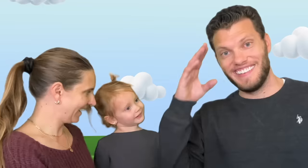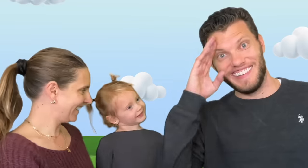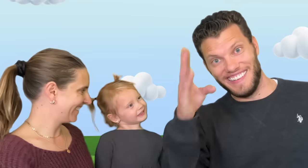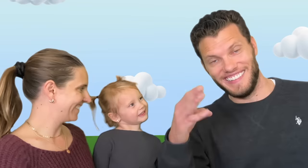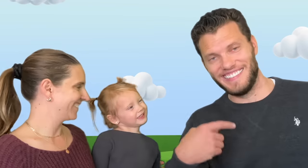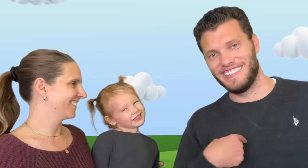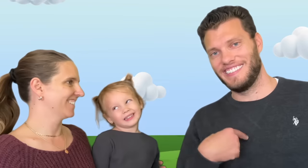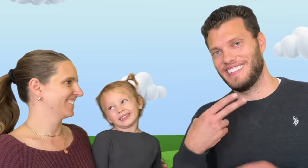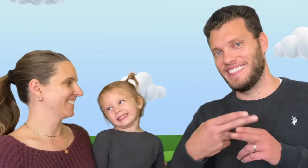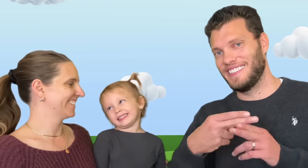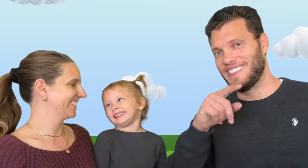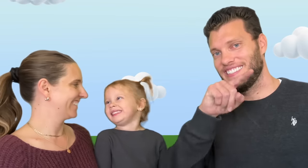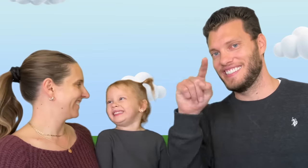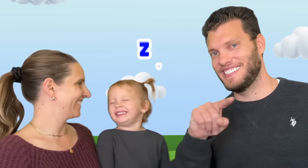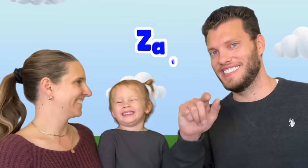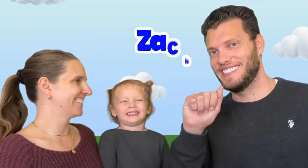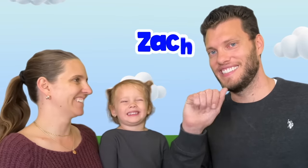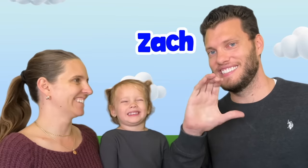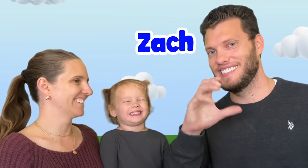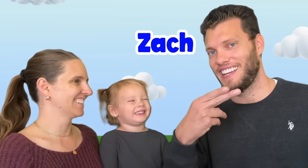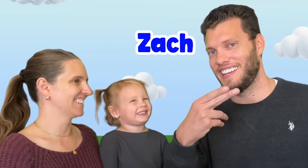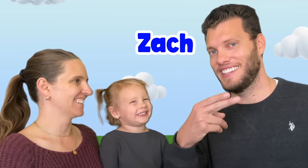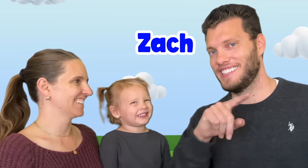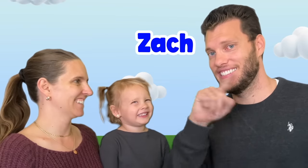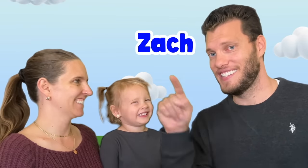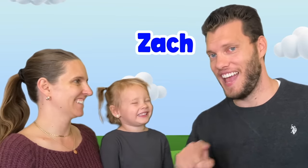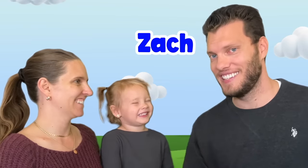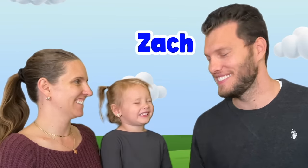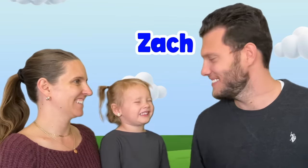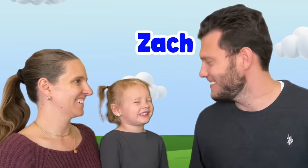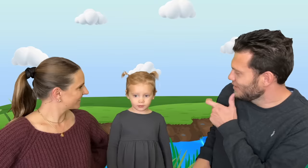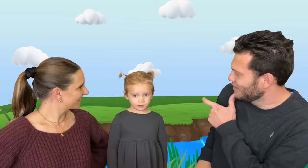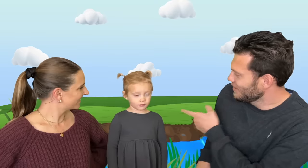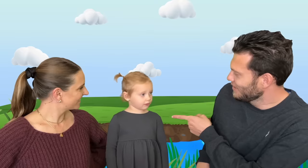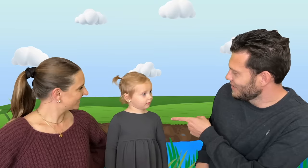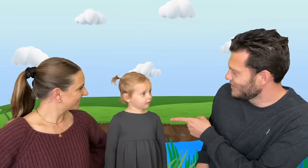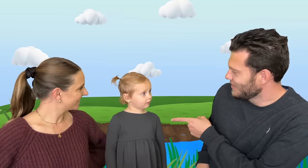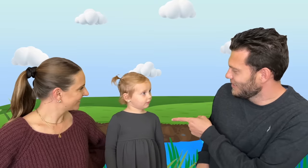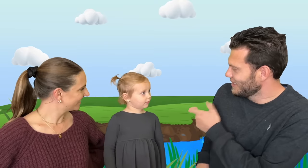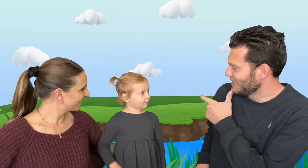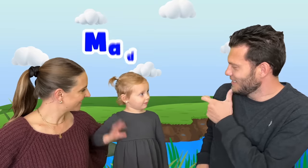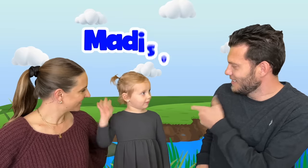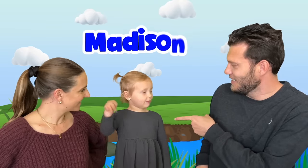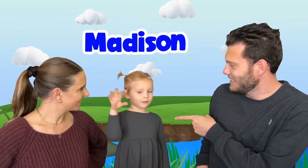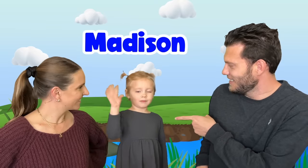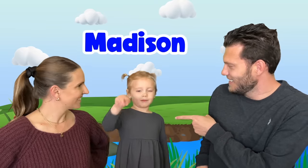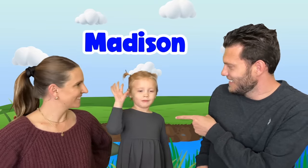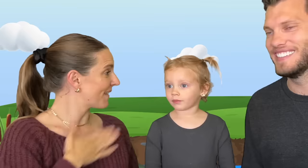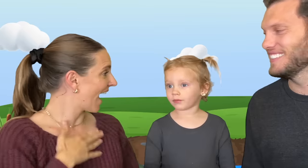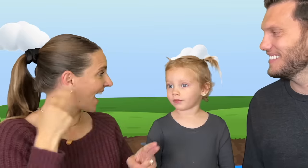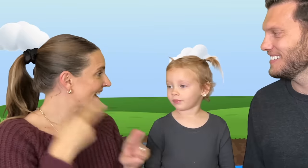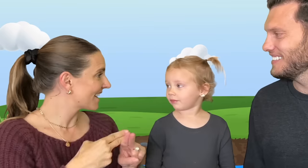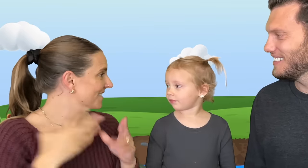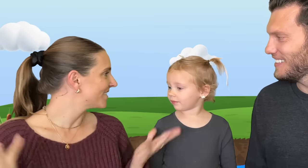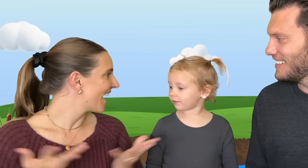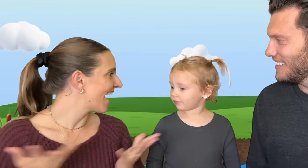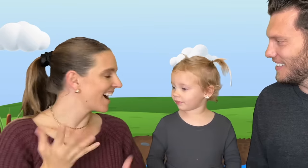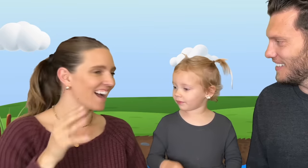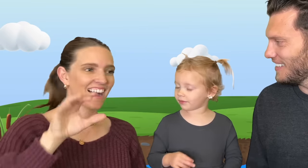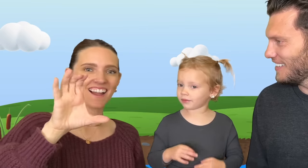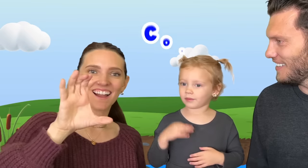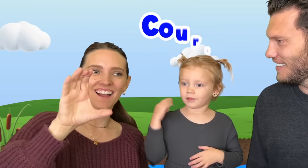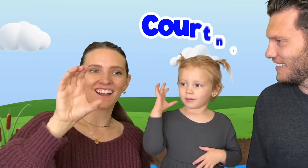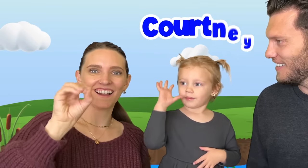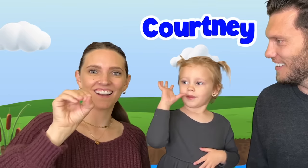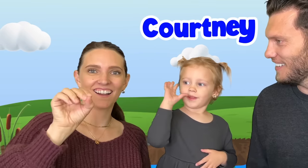Hi. My name is Zach. This is my name sign. Who are you? Madison. And my